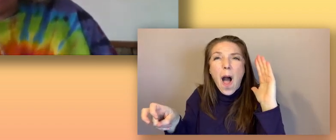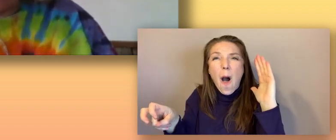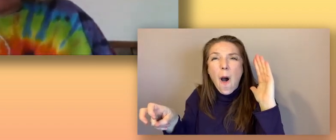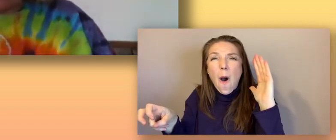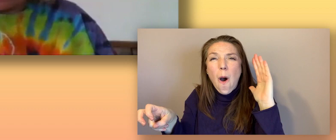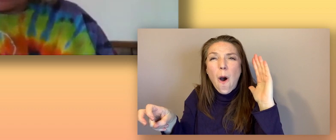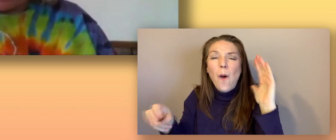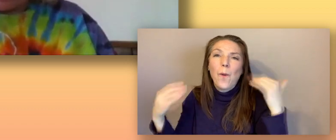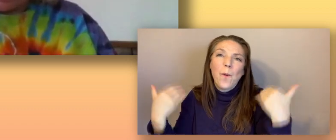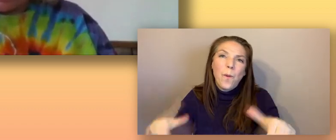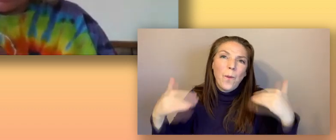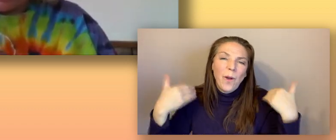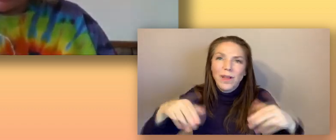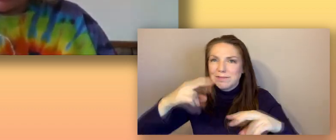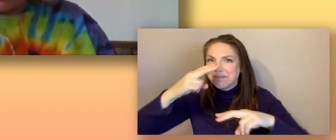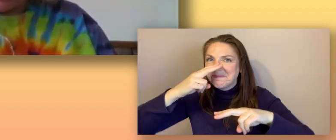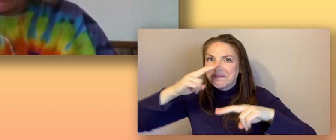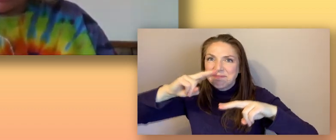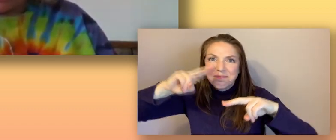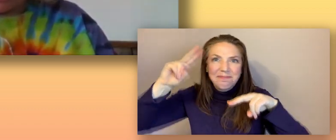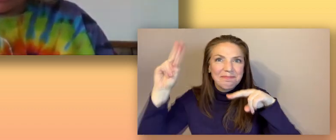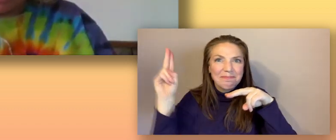playground.